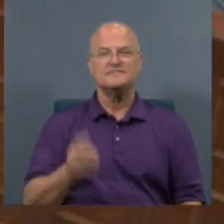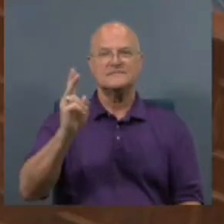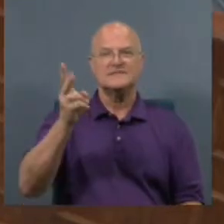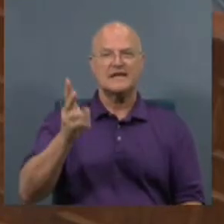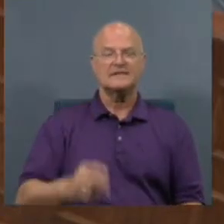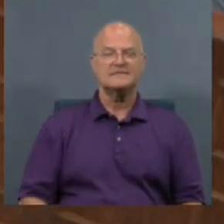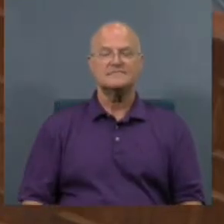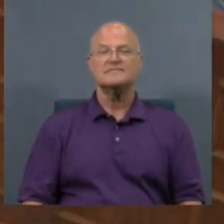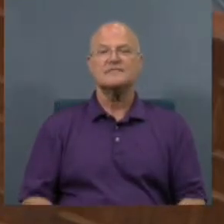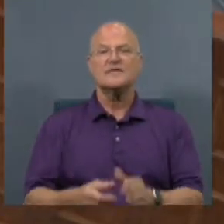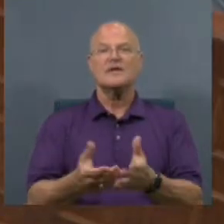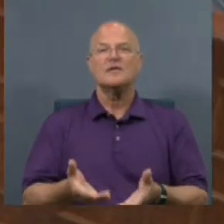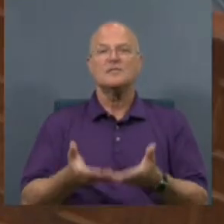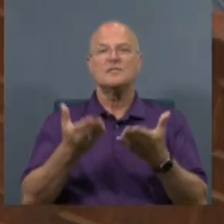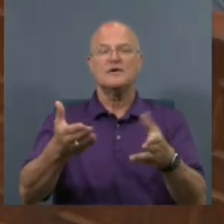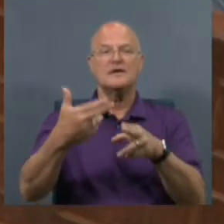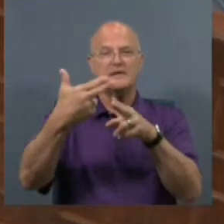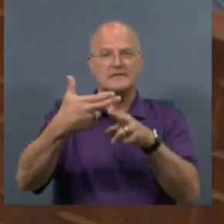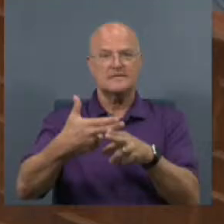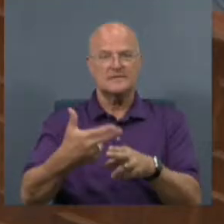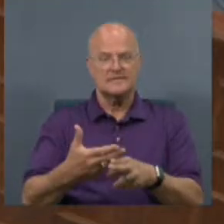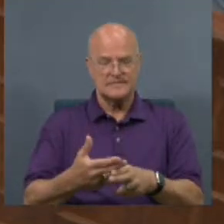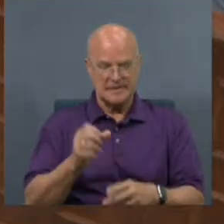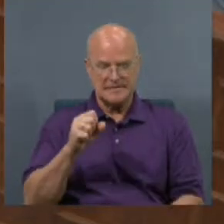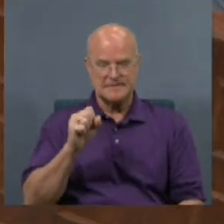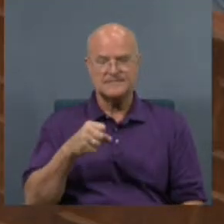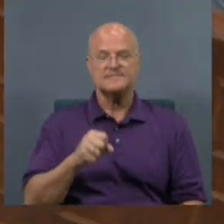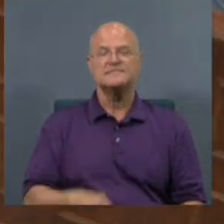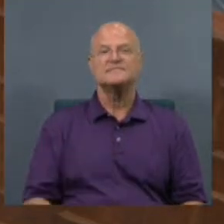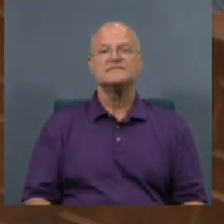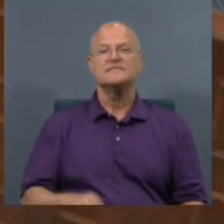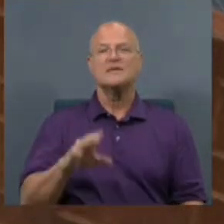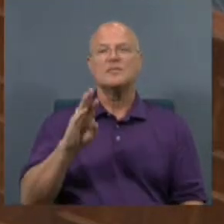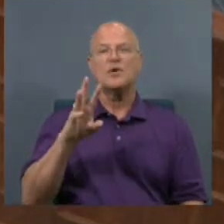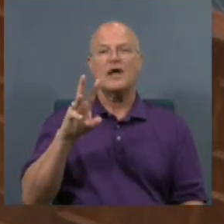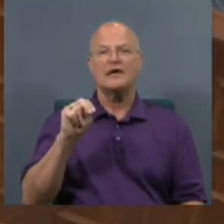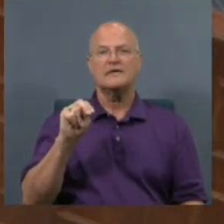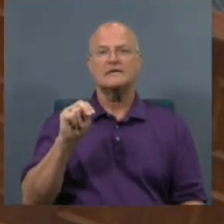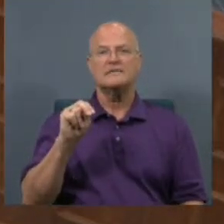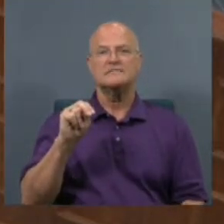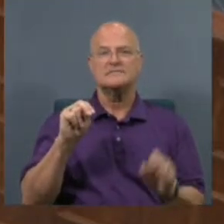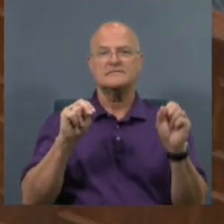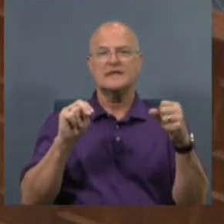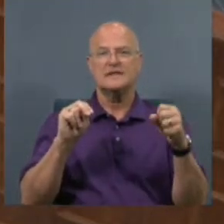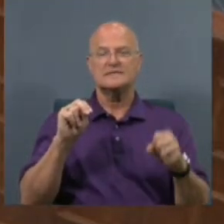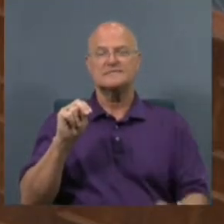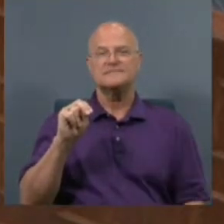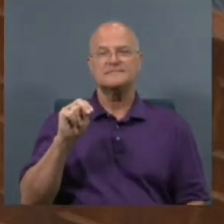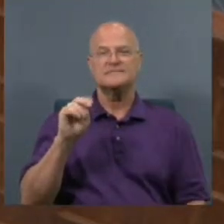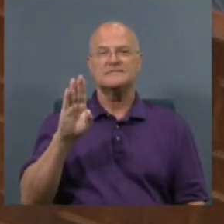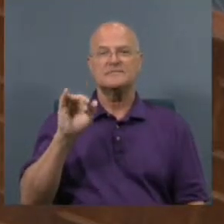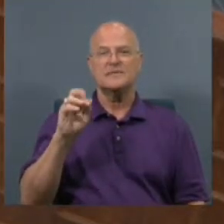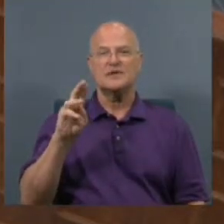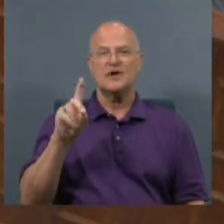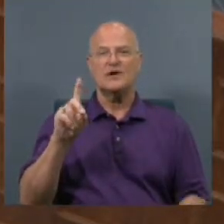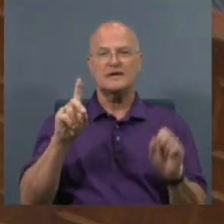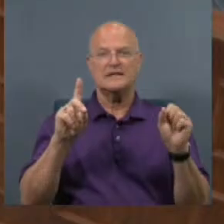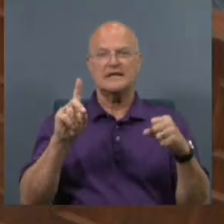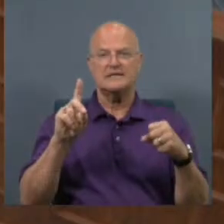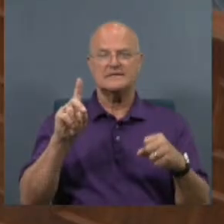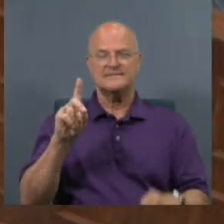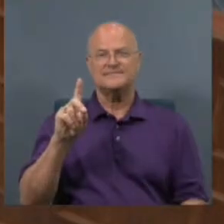Second. We have a motion and a second. Get a roll call vote, please. Yes, sir. Commissioner Brown? Yes. Bernard?